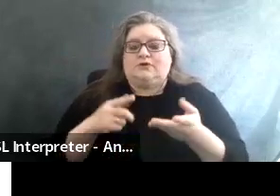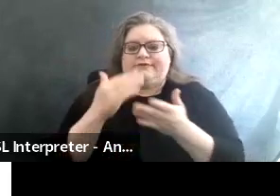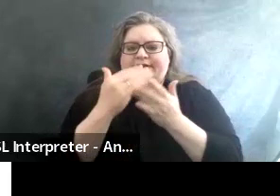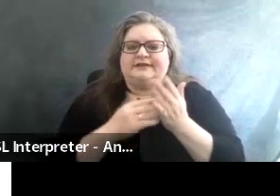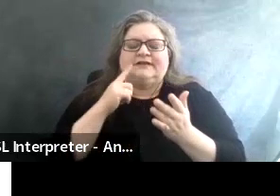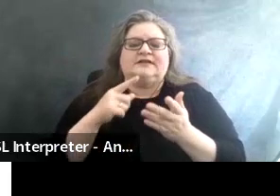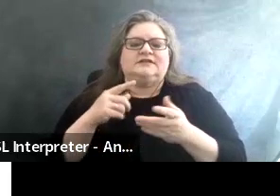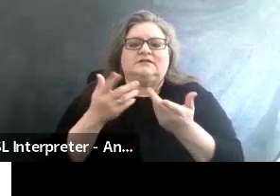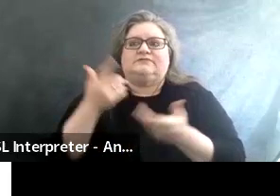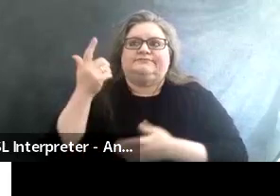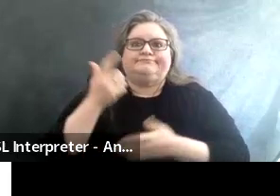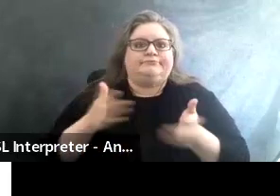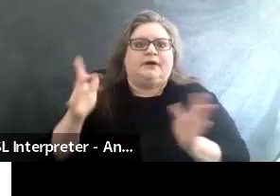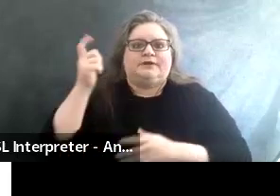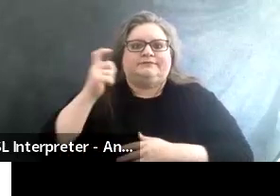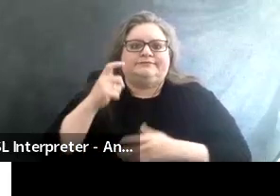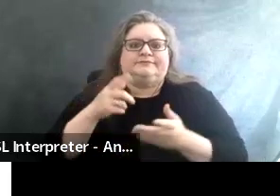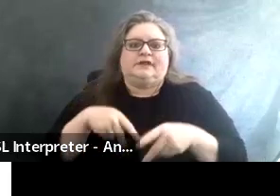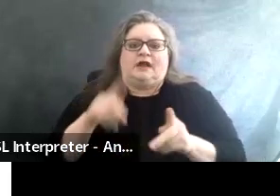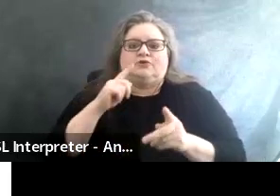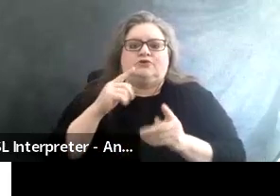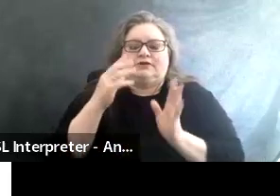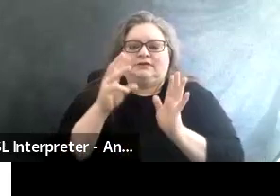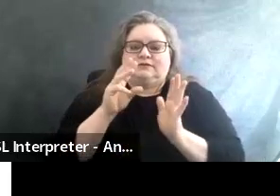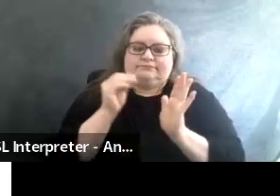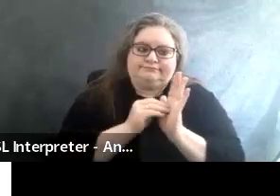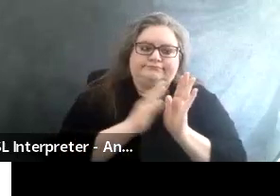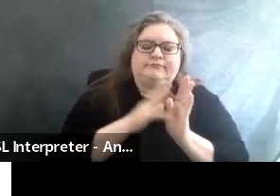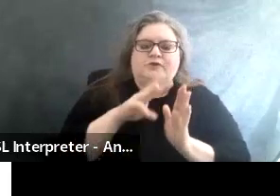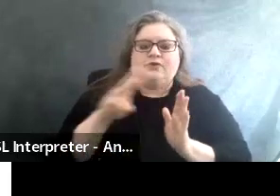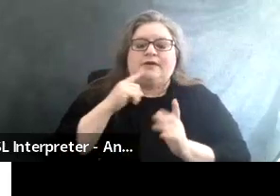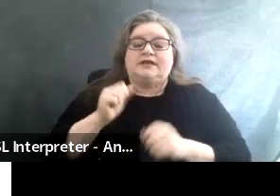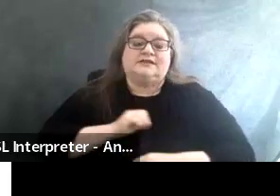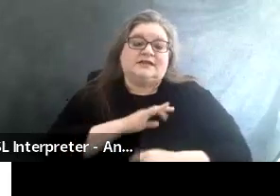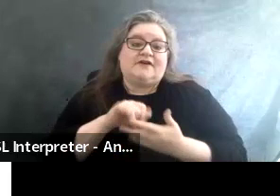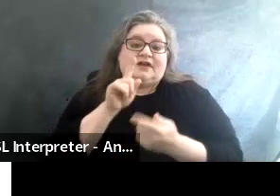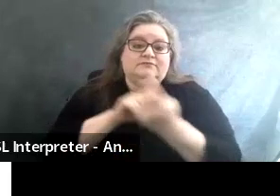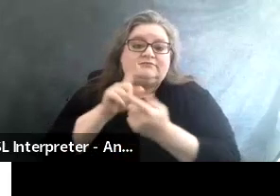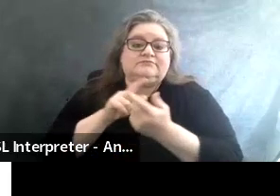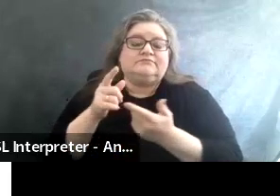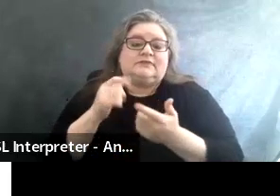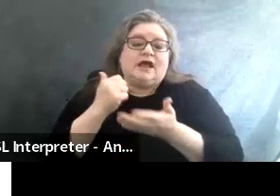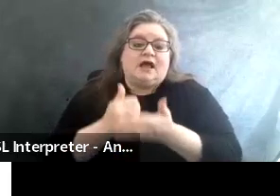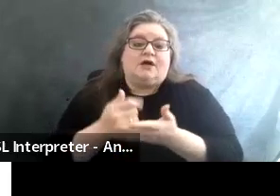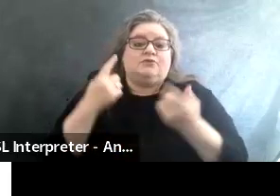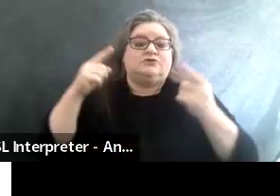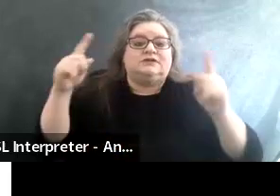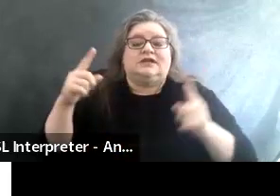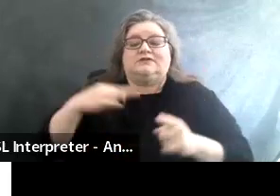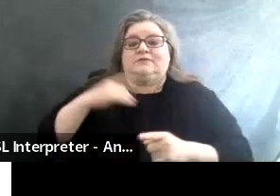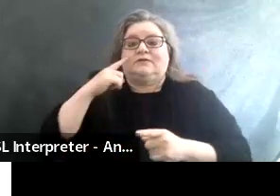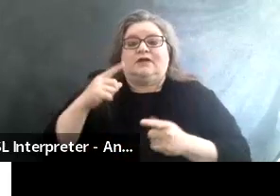opportunities on our website. And we also have staff who are able to connect with you one-on-one to successfully help you apply for public